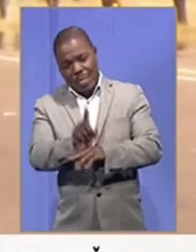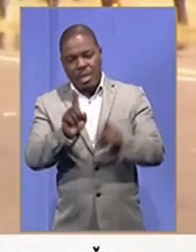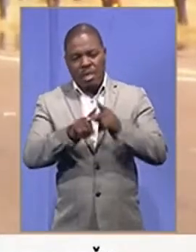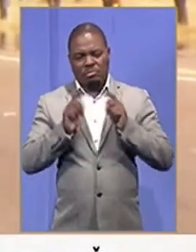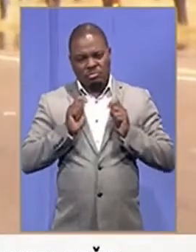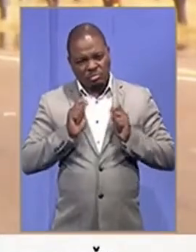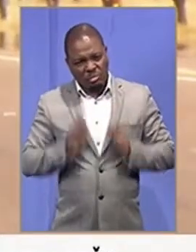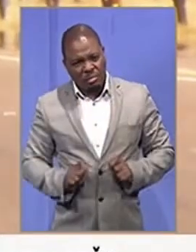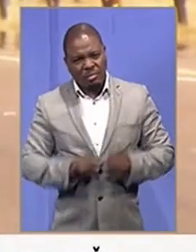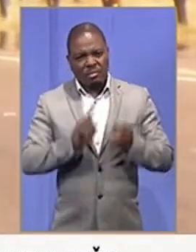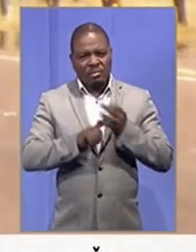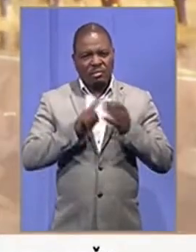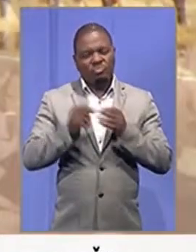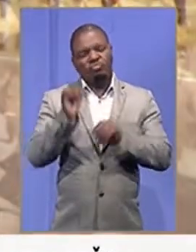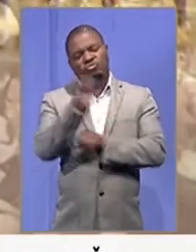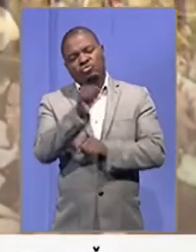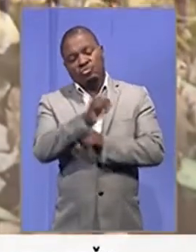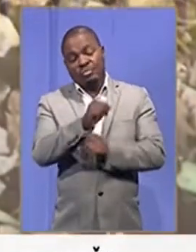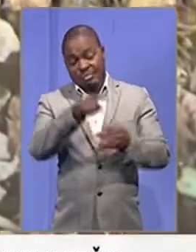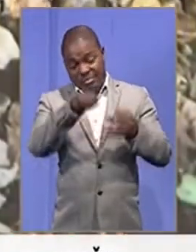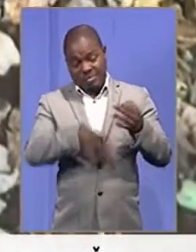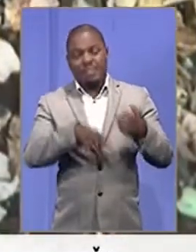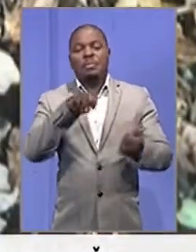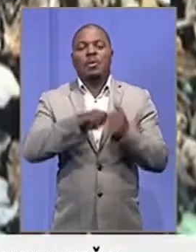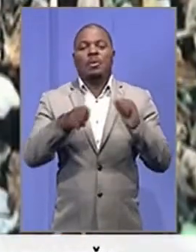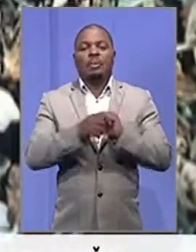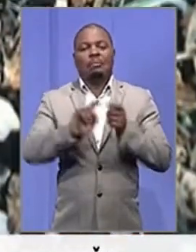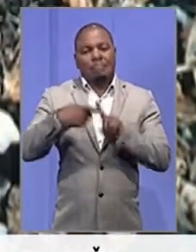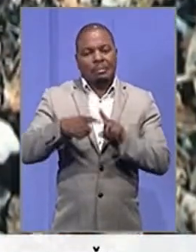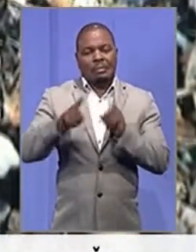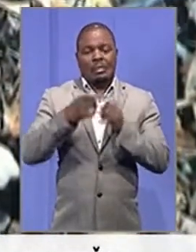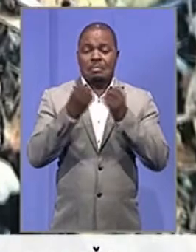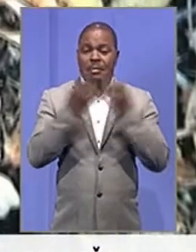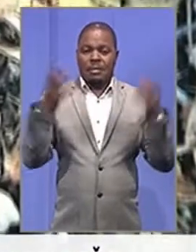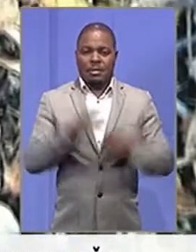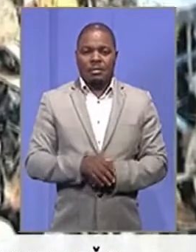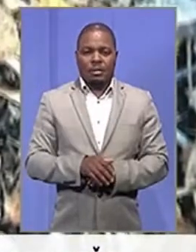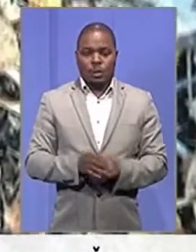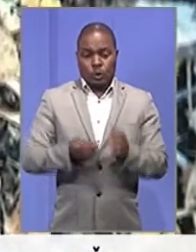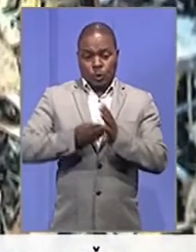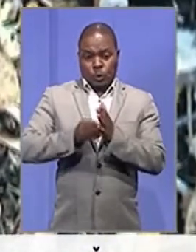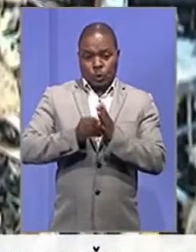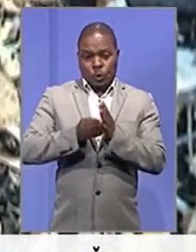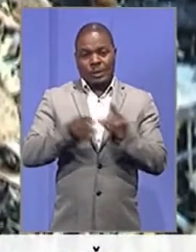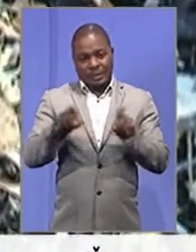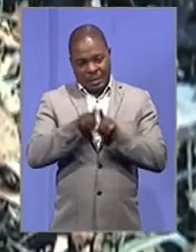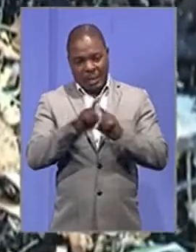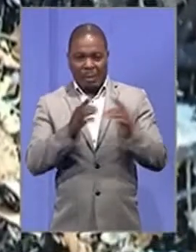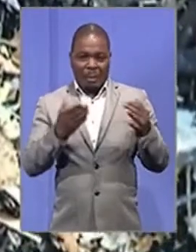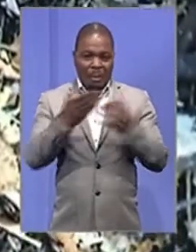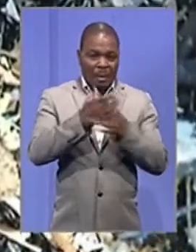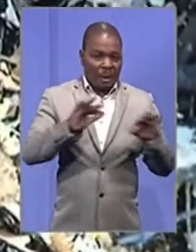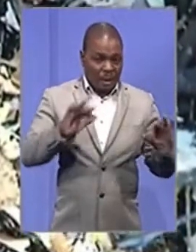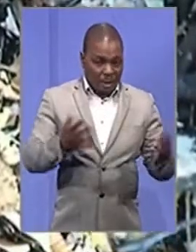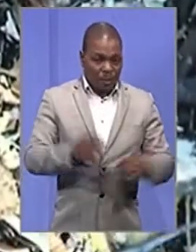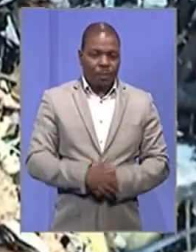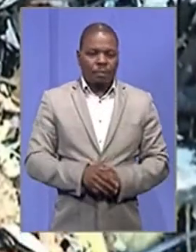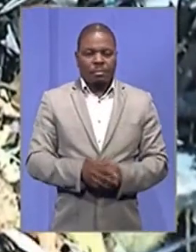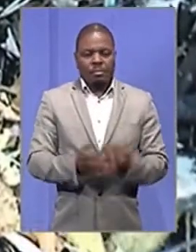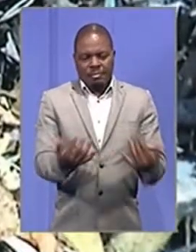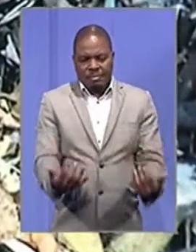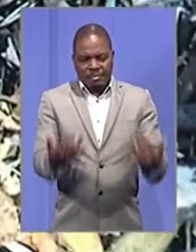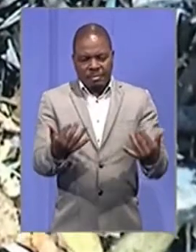se hlokomele ke a mangwe a mabaka ao a bakago dikotsi. Dinokwane di šitiša baotledi ka go loga maano a go bea